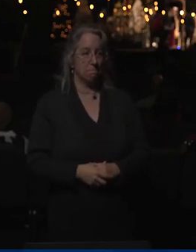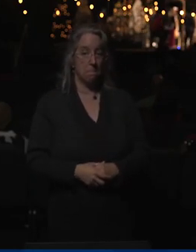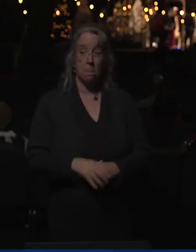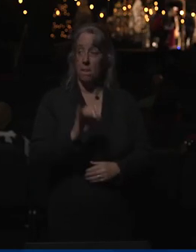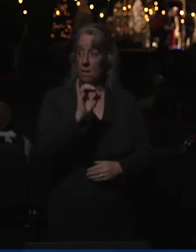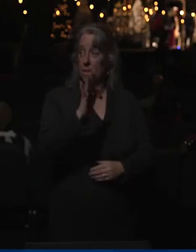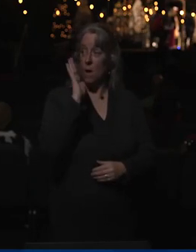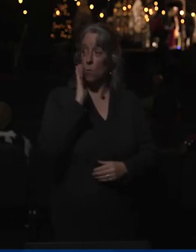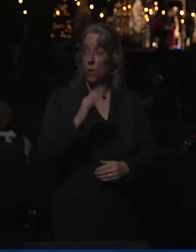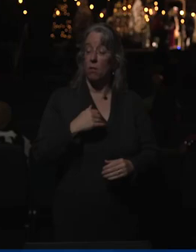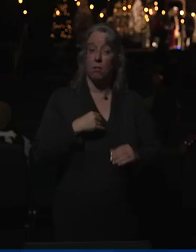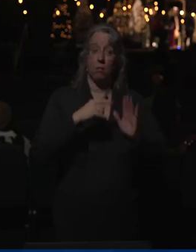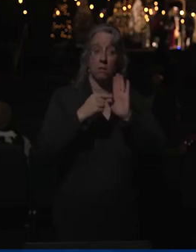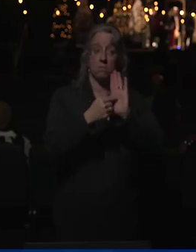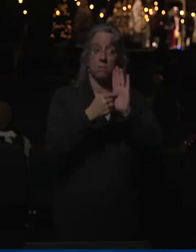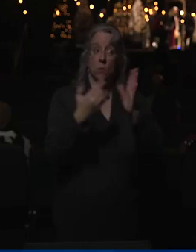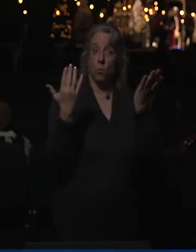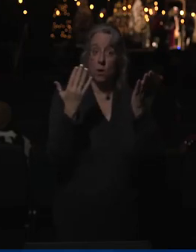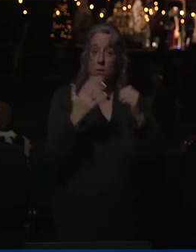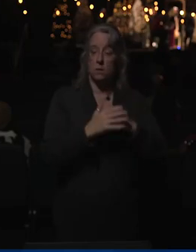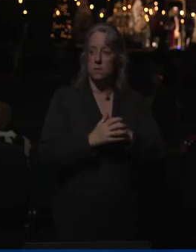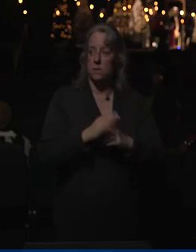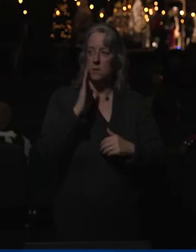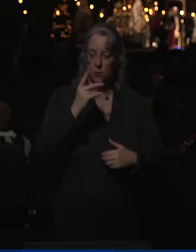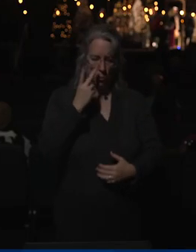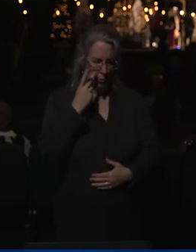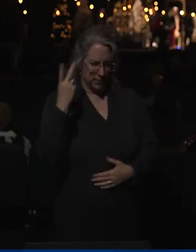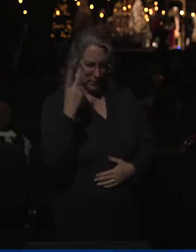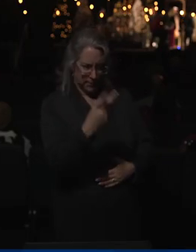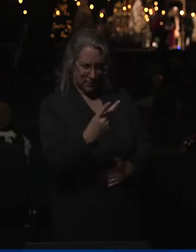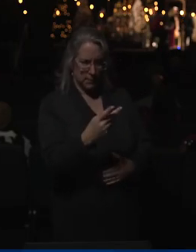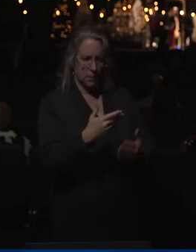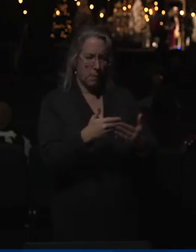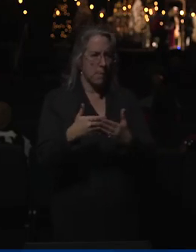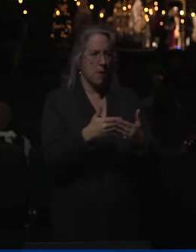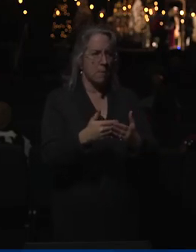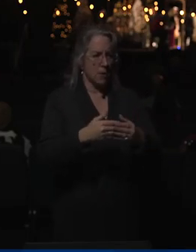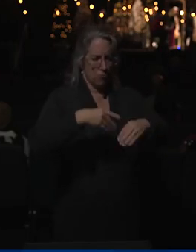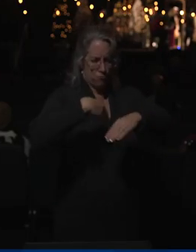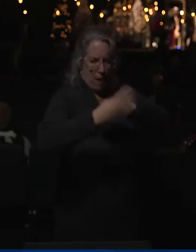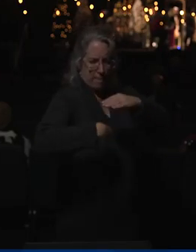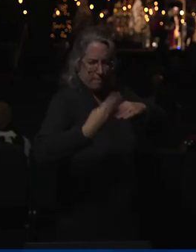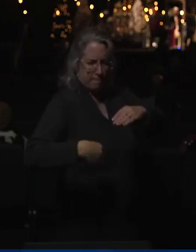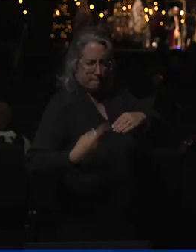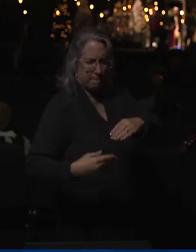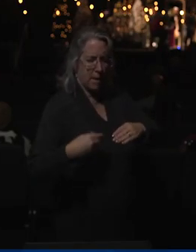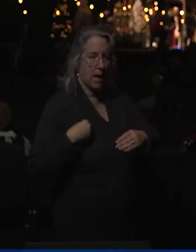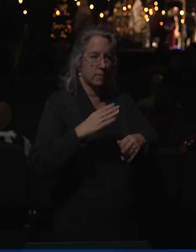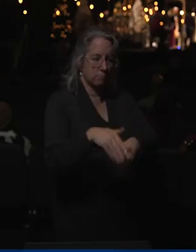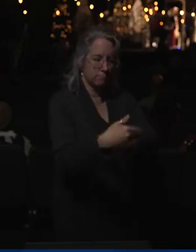sign to you. You will find a baby wrapped in cloths and lying in a manger."